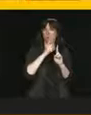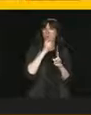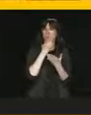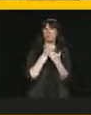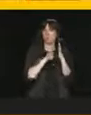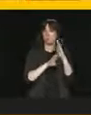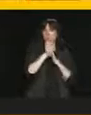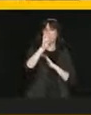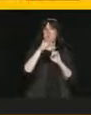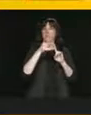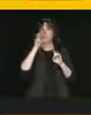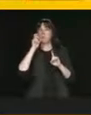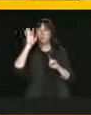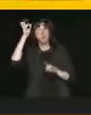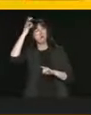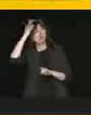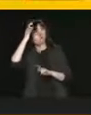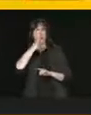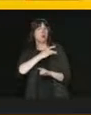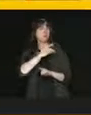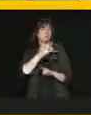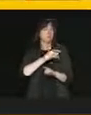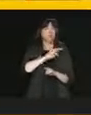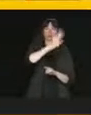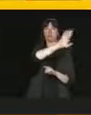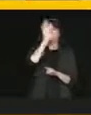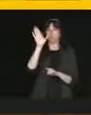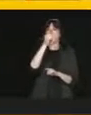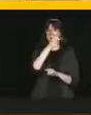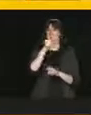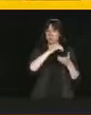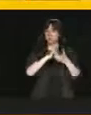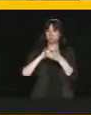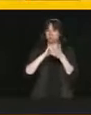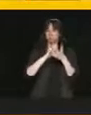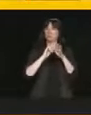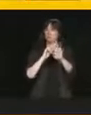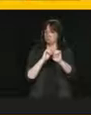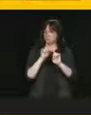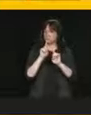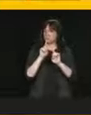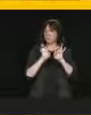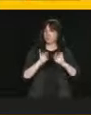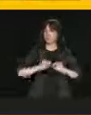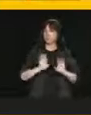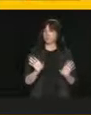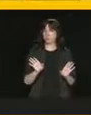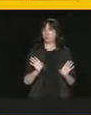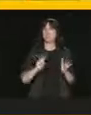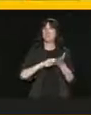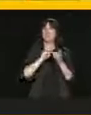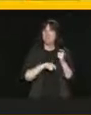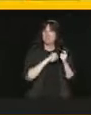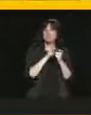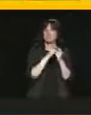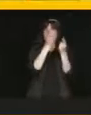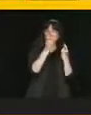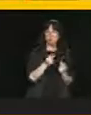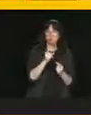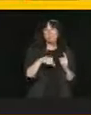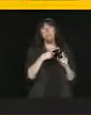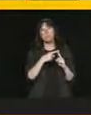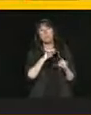to by the federal, provincial, and territorial governments. Let me be clear. These are not the specific measures when you can go